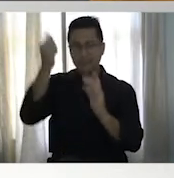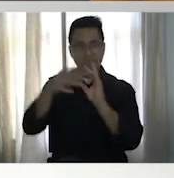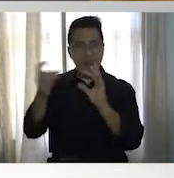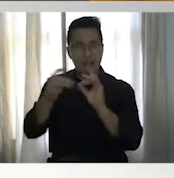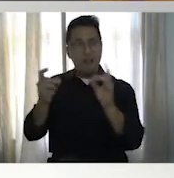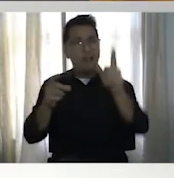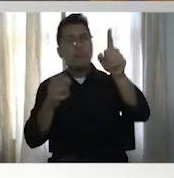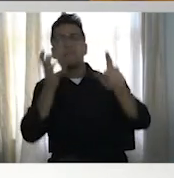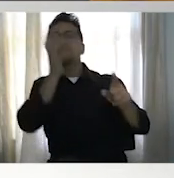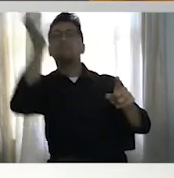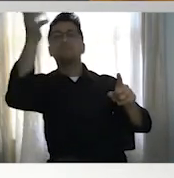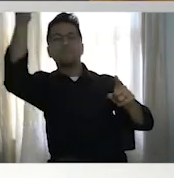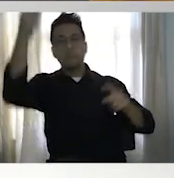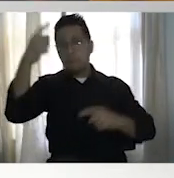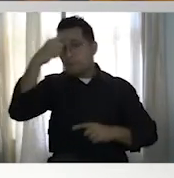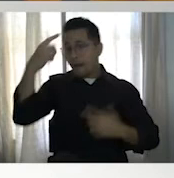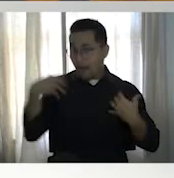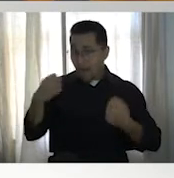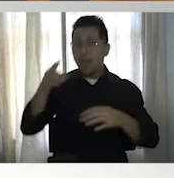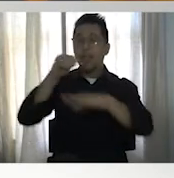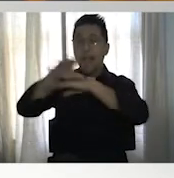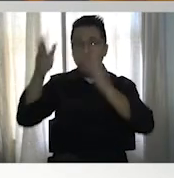Shout out, mental health counselor?